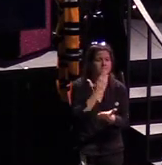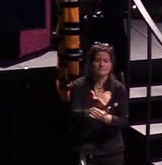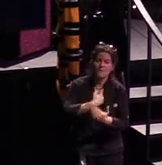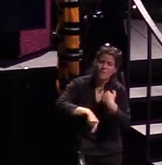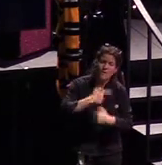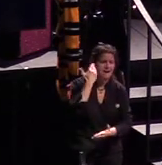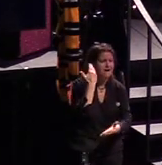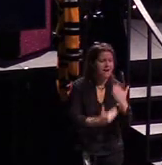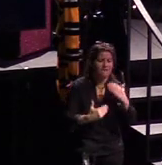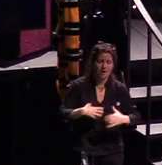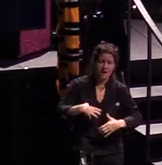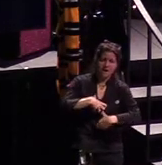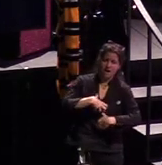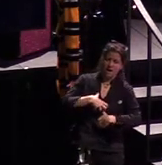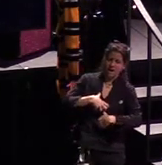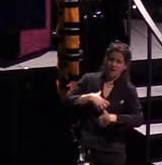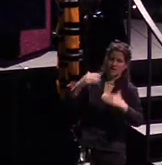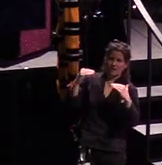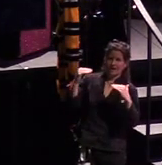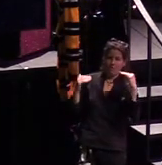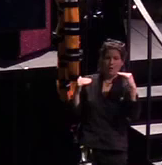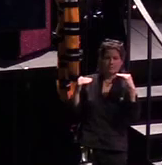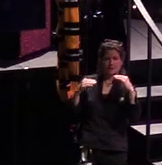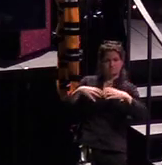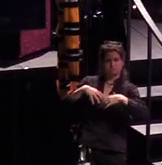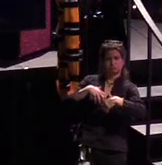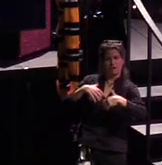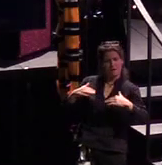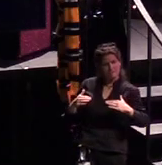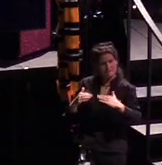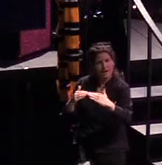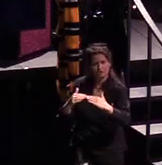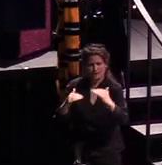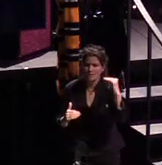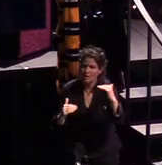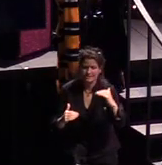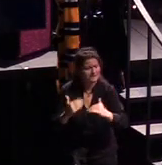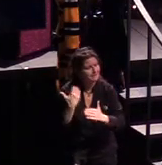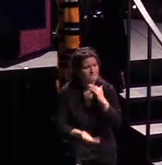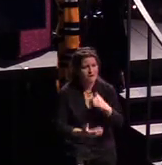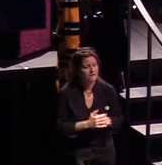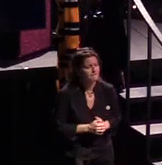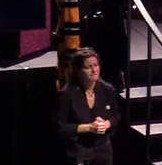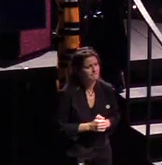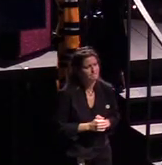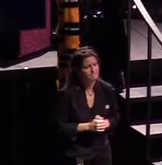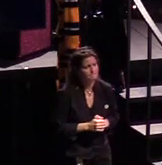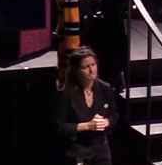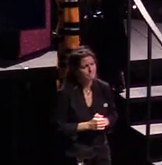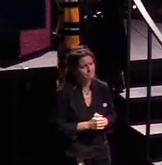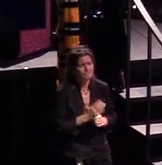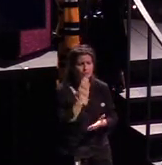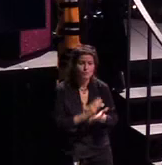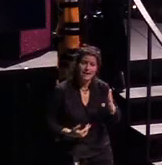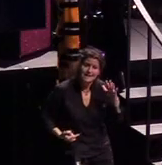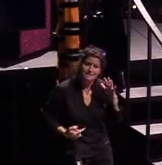adjust to inequality biscuit biscuit this is an essential act